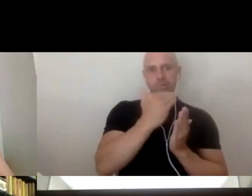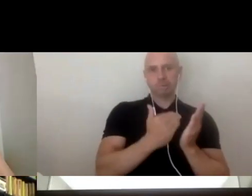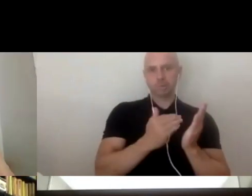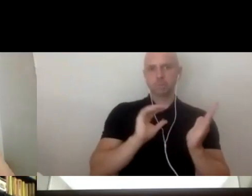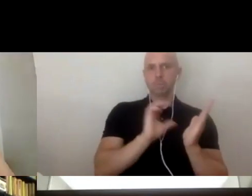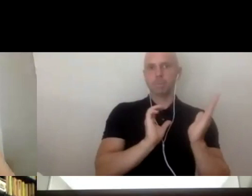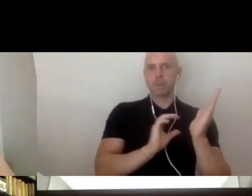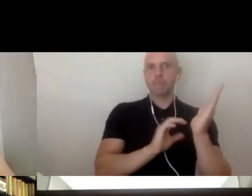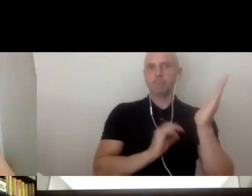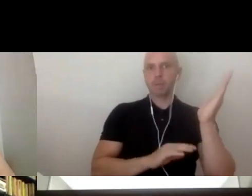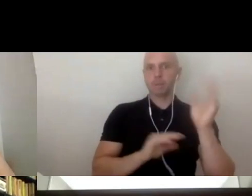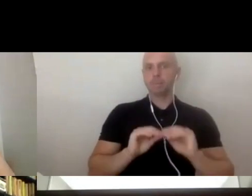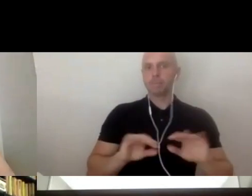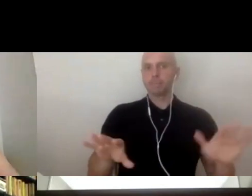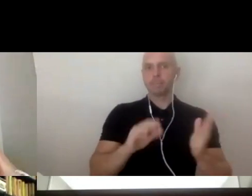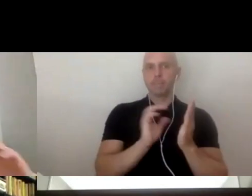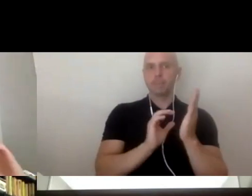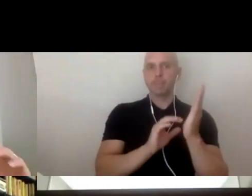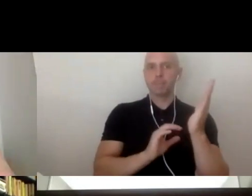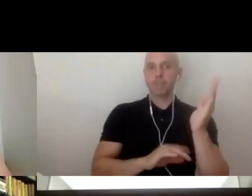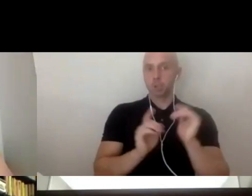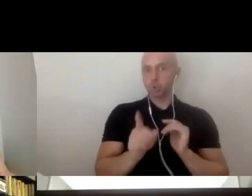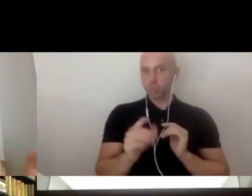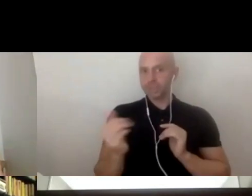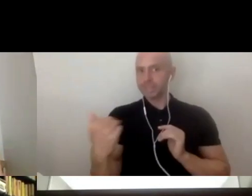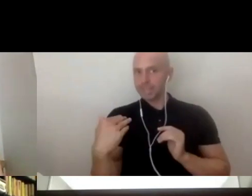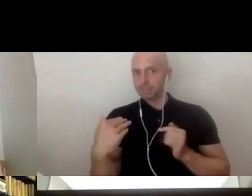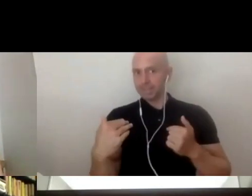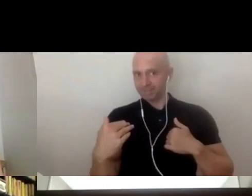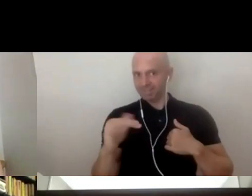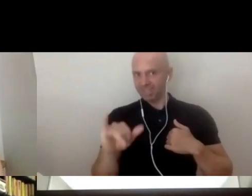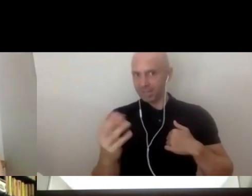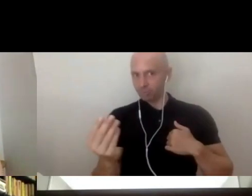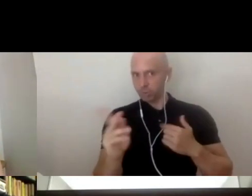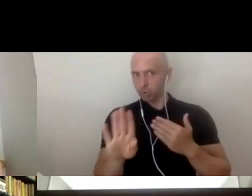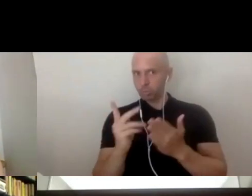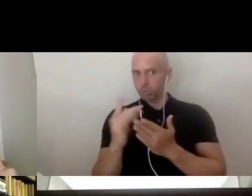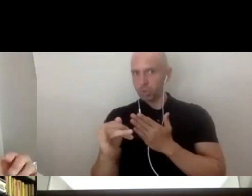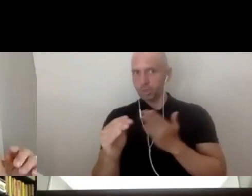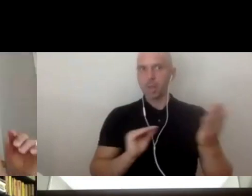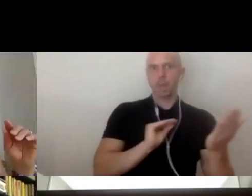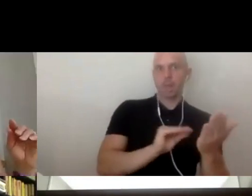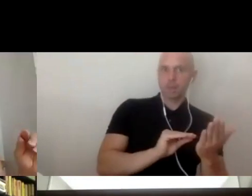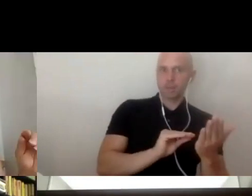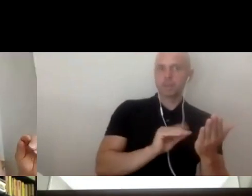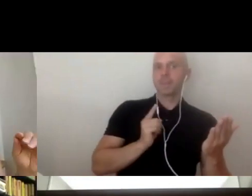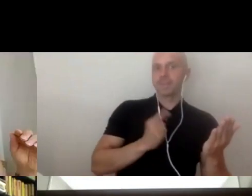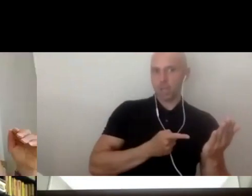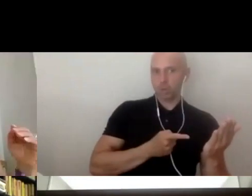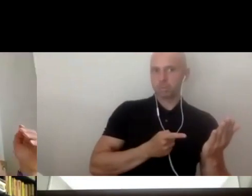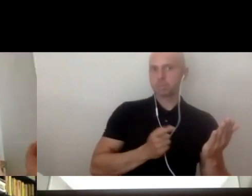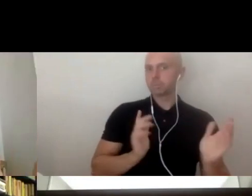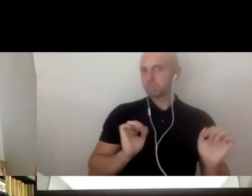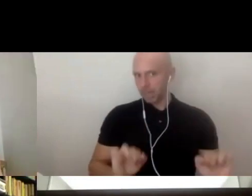that, if you send me the information, I can try to get it out in a newsletter at least once. One of the things that